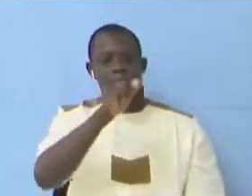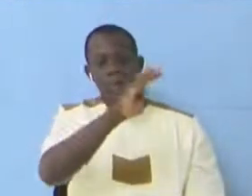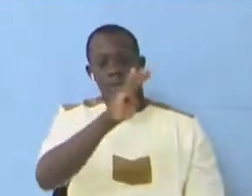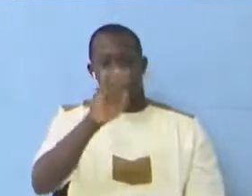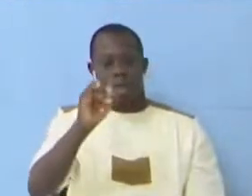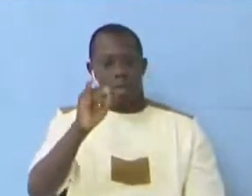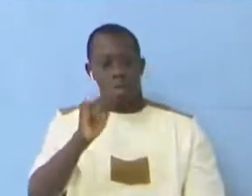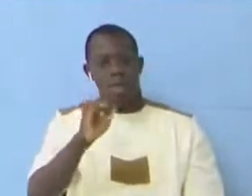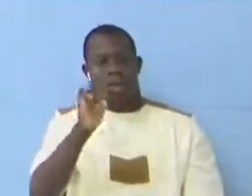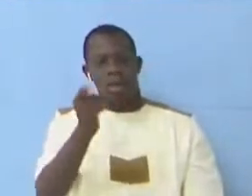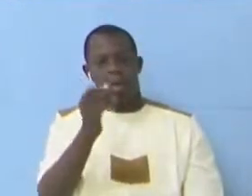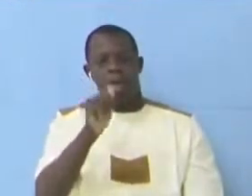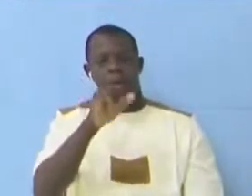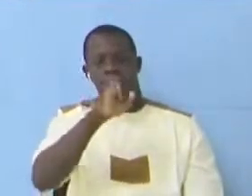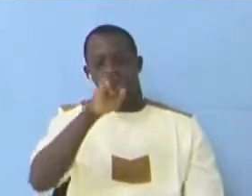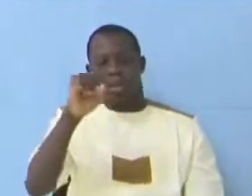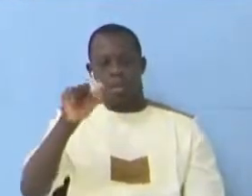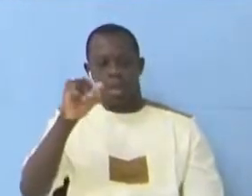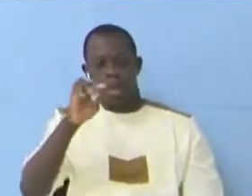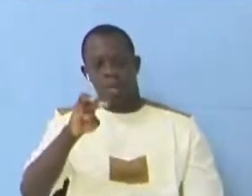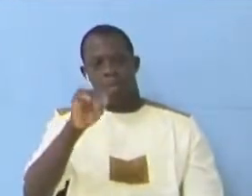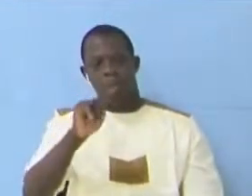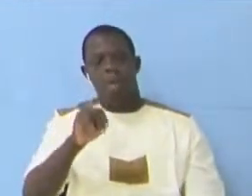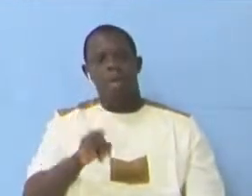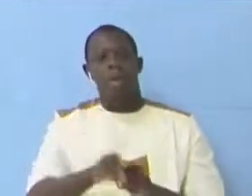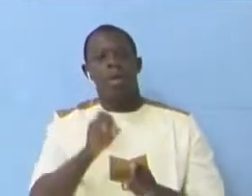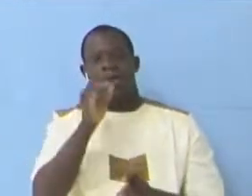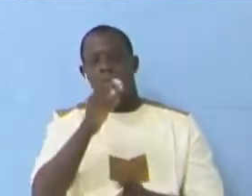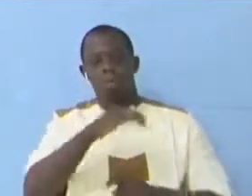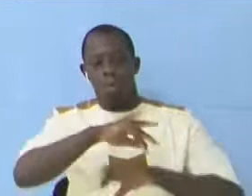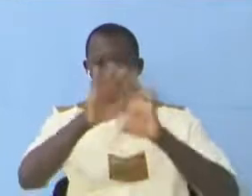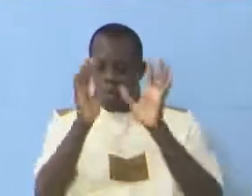saying all those things that he said.